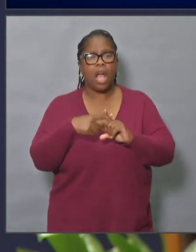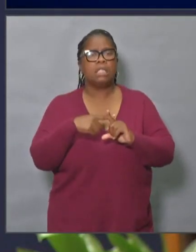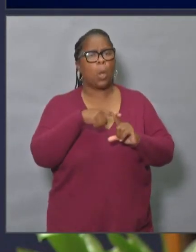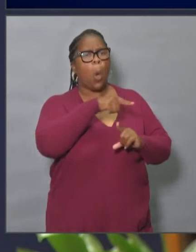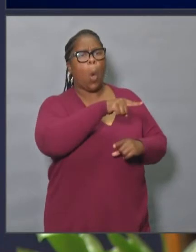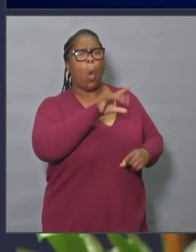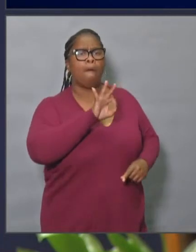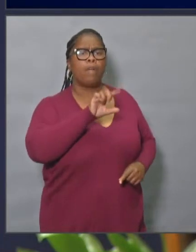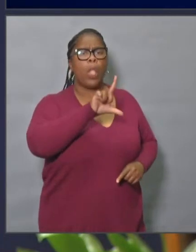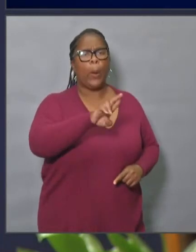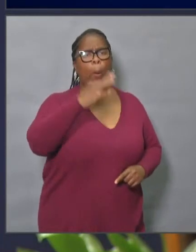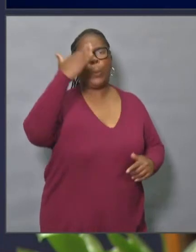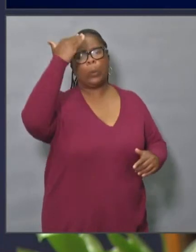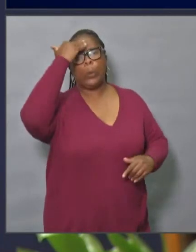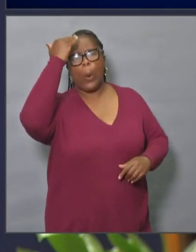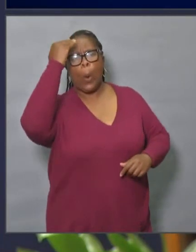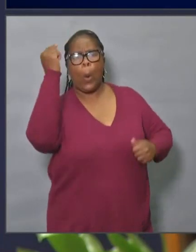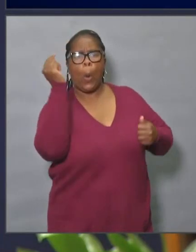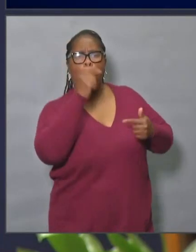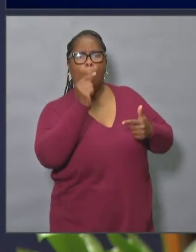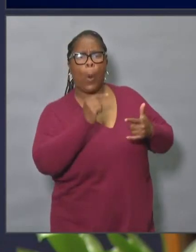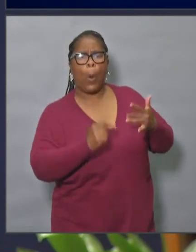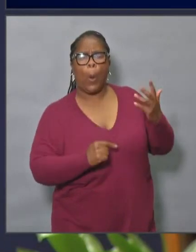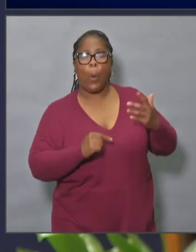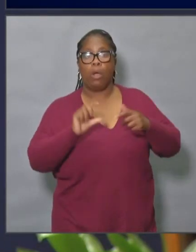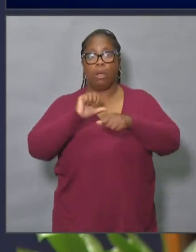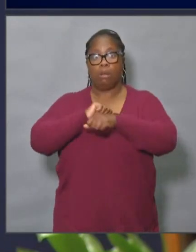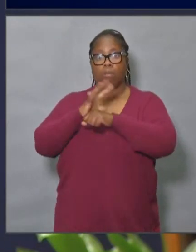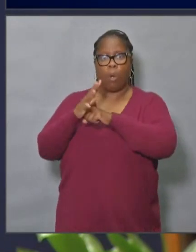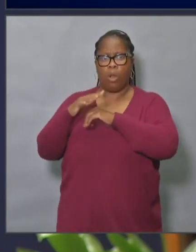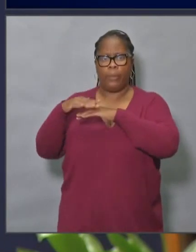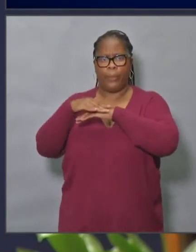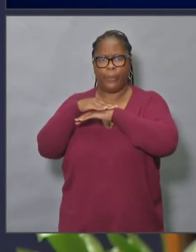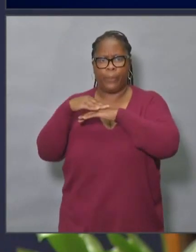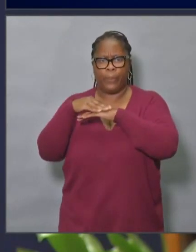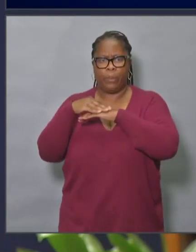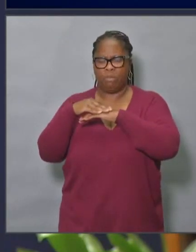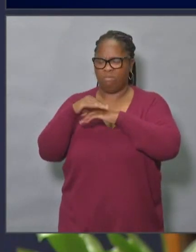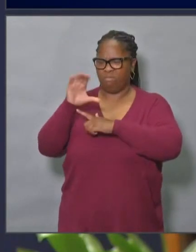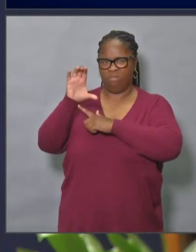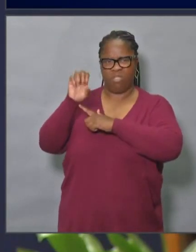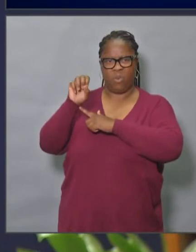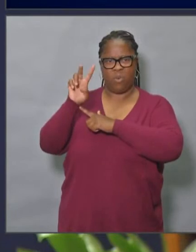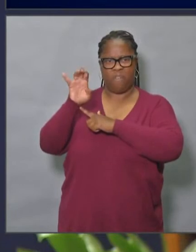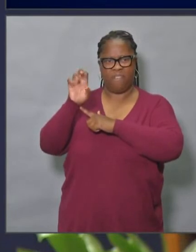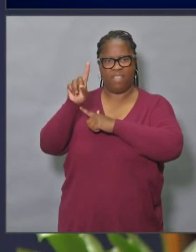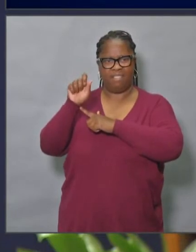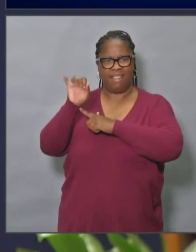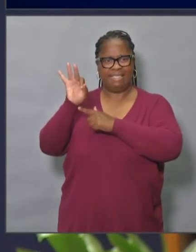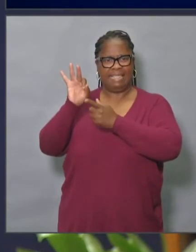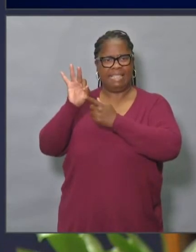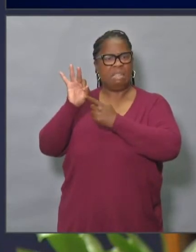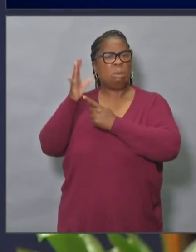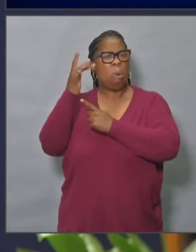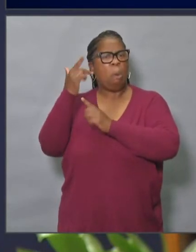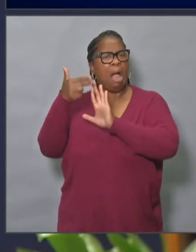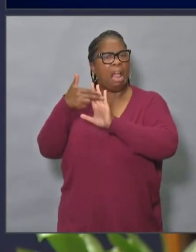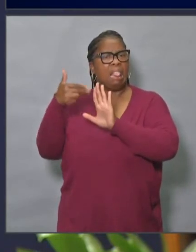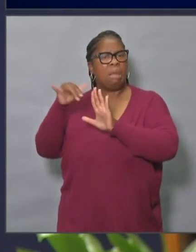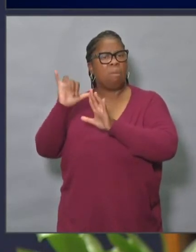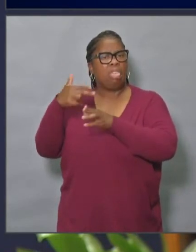and our experience with it. COVID-19 is named what it is because it was discovered in